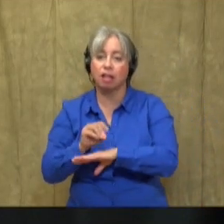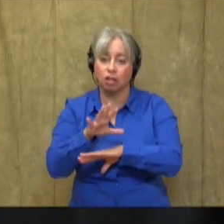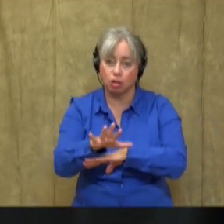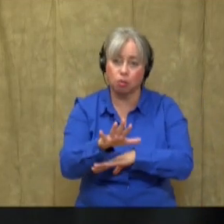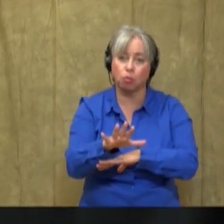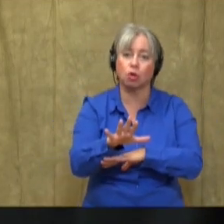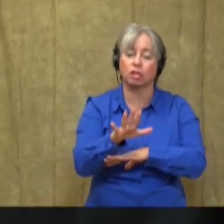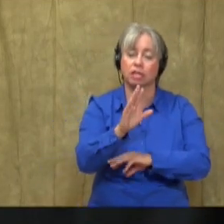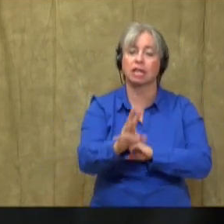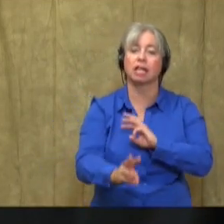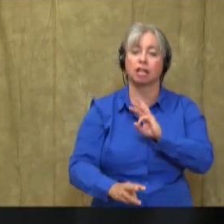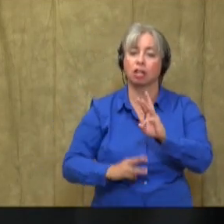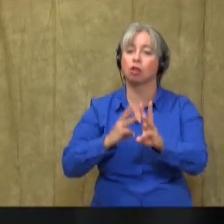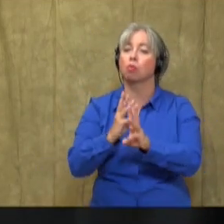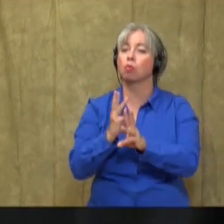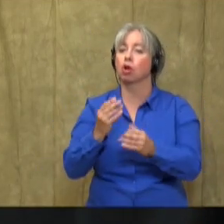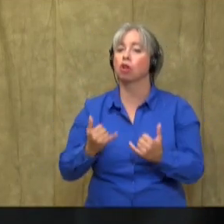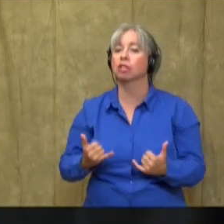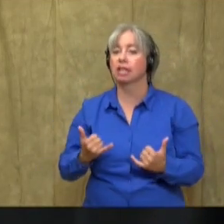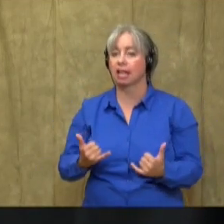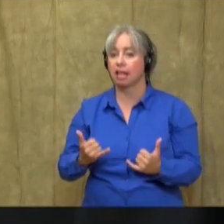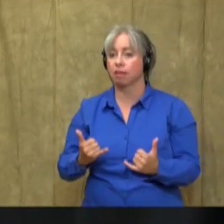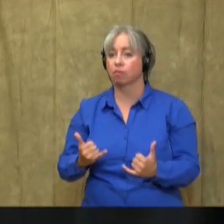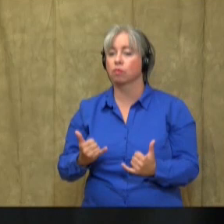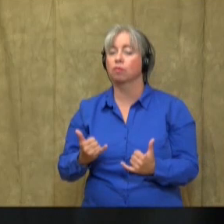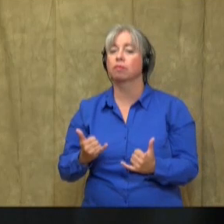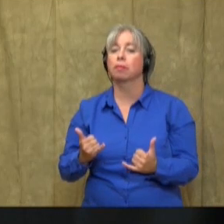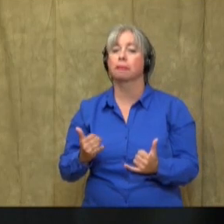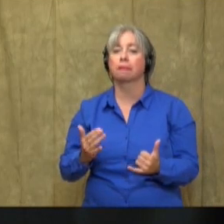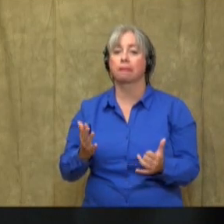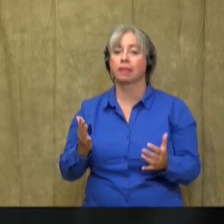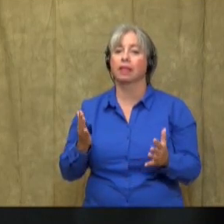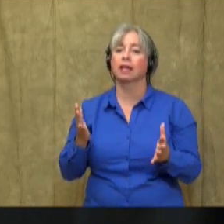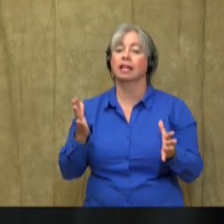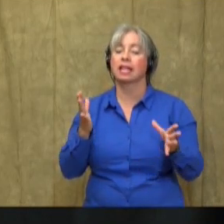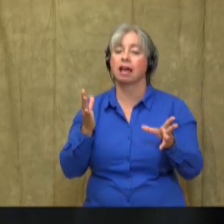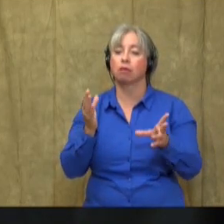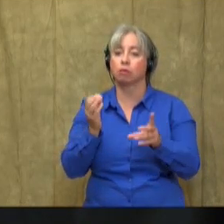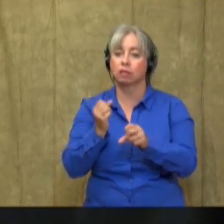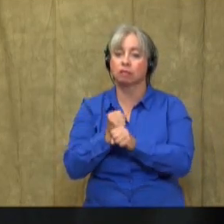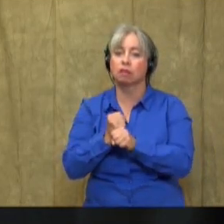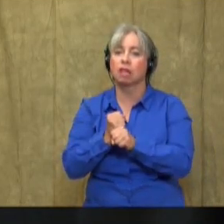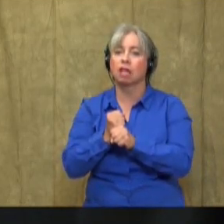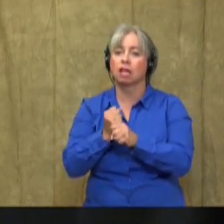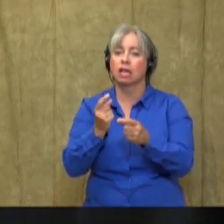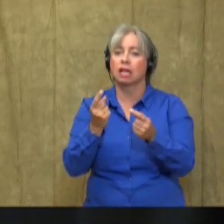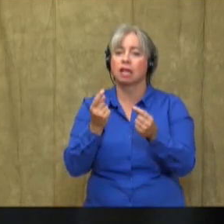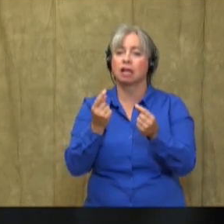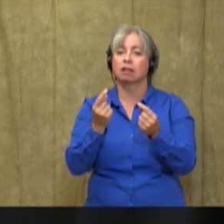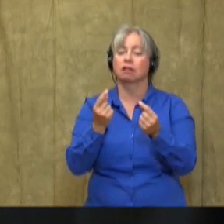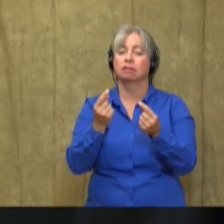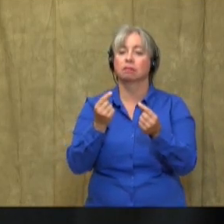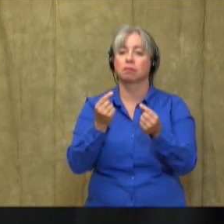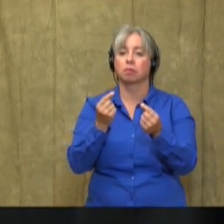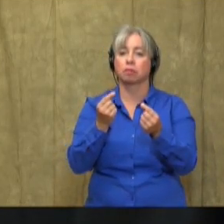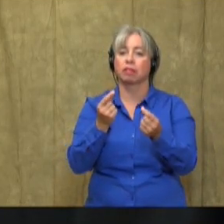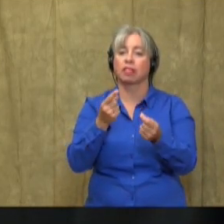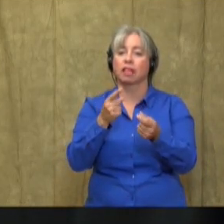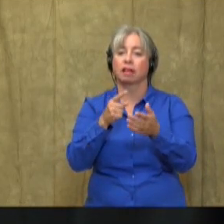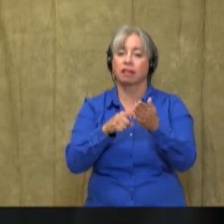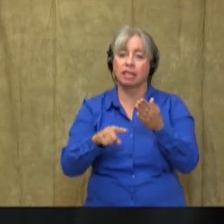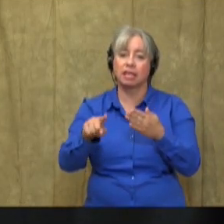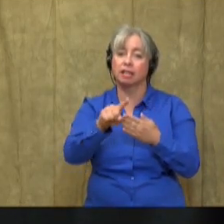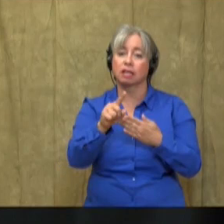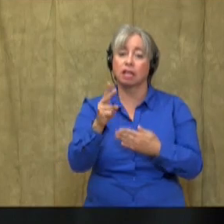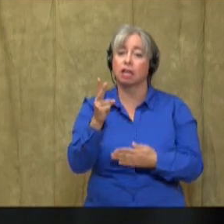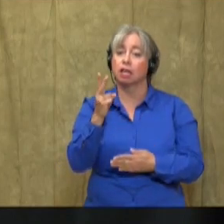going on in our world today. Okay, so we're going to wrap up by talking about what are we going to be talking about for the next couple of weeks. We only